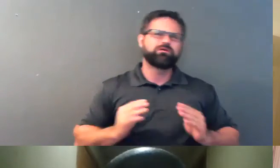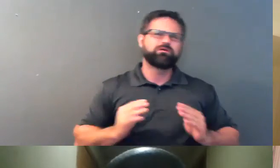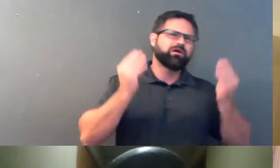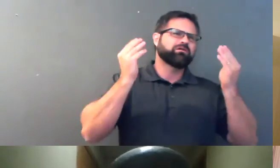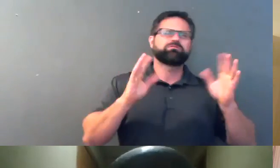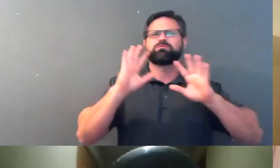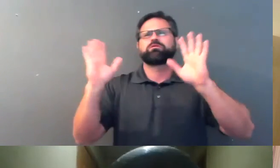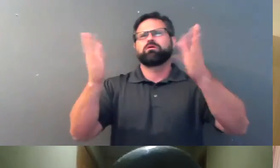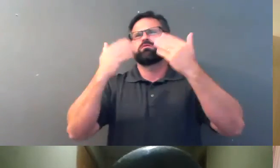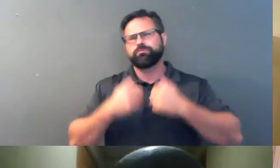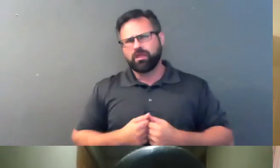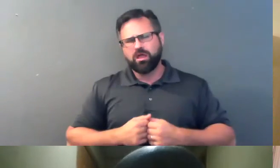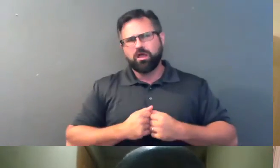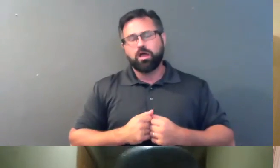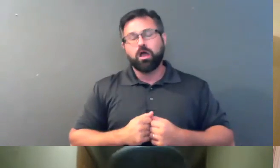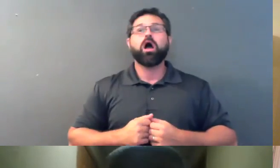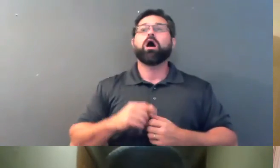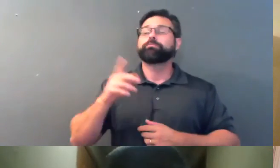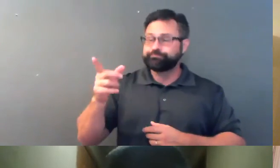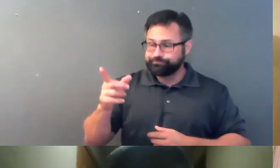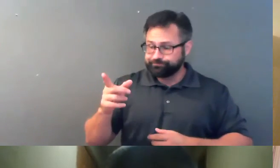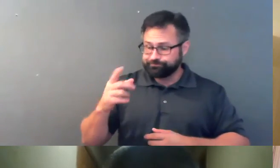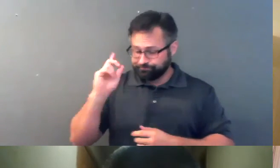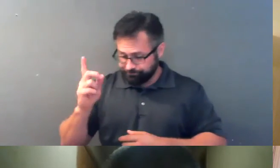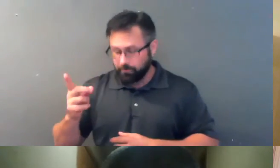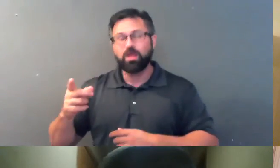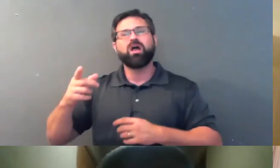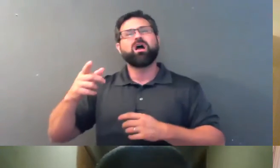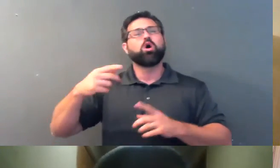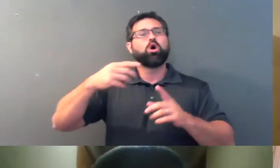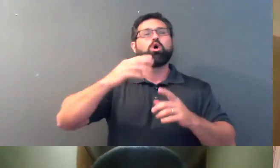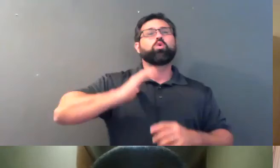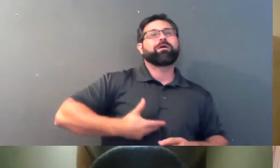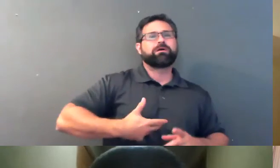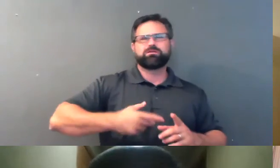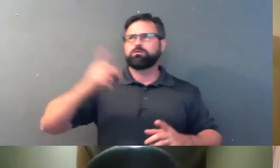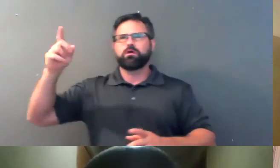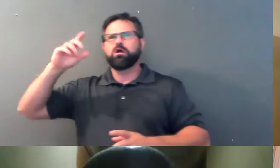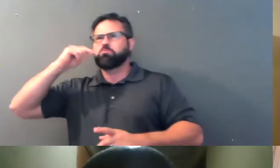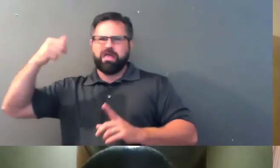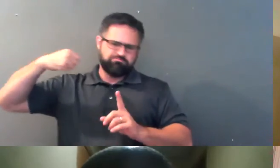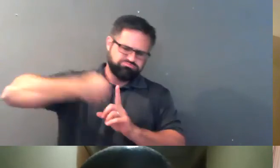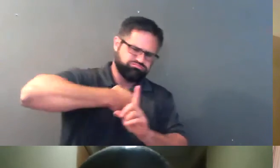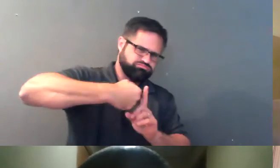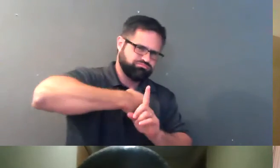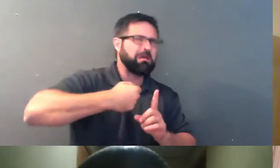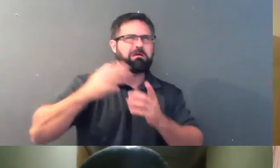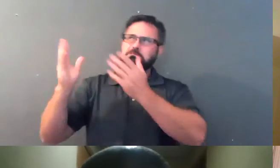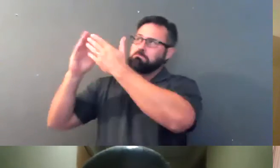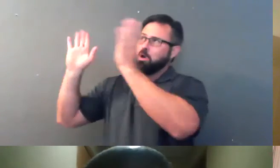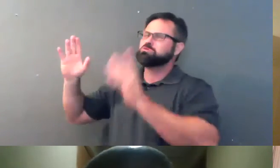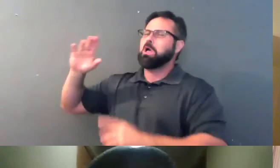And yes, violence against women obviously is perpetrated mainly by